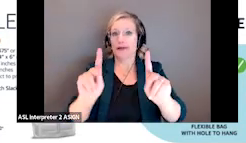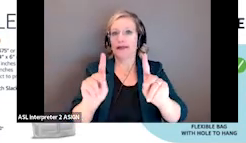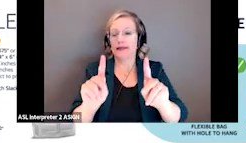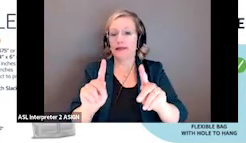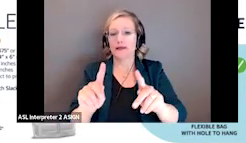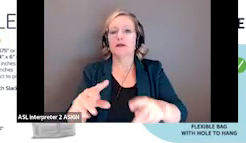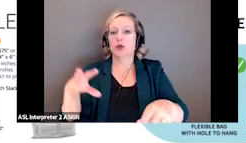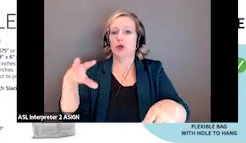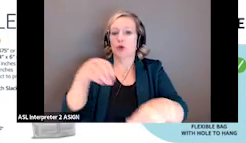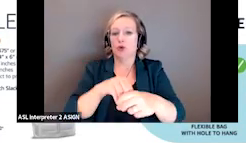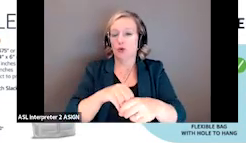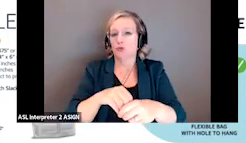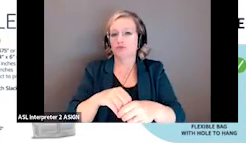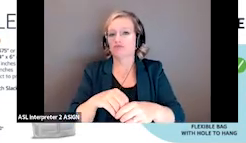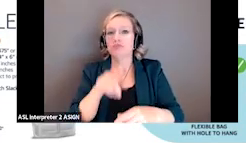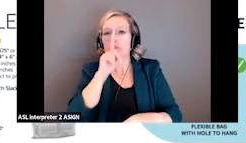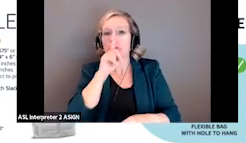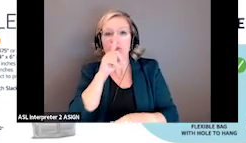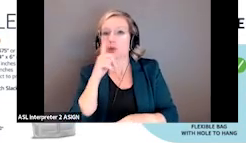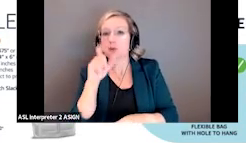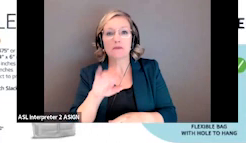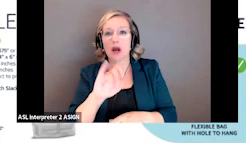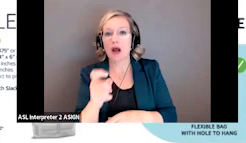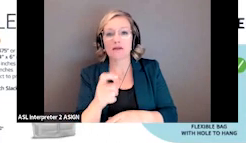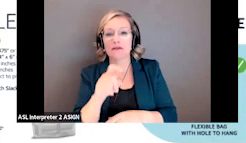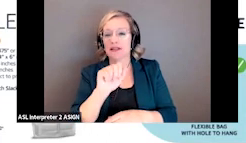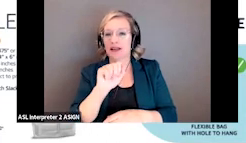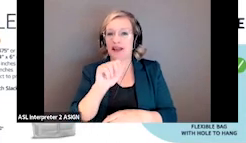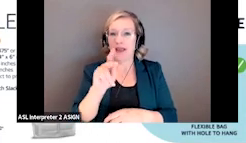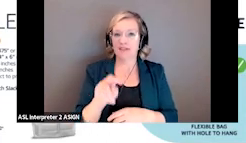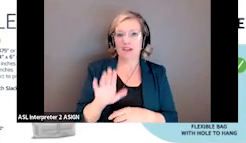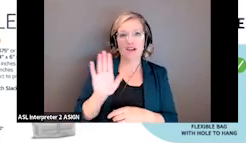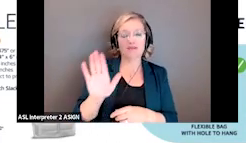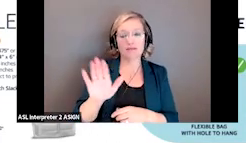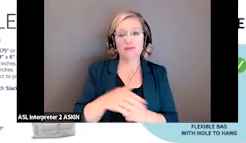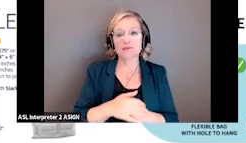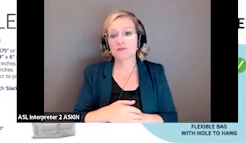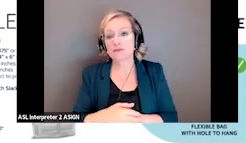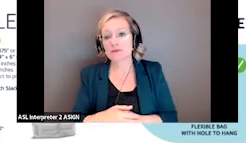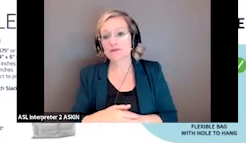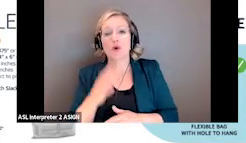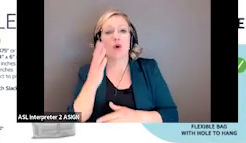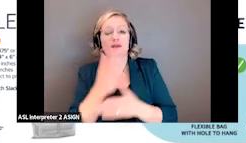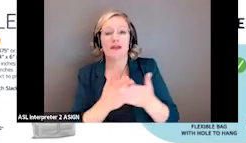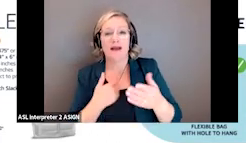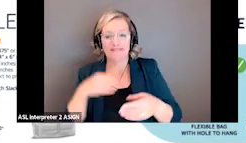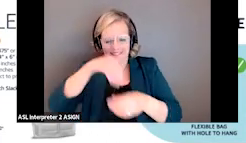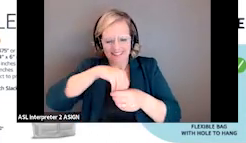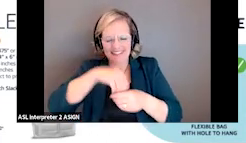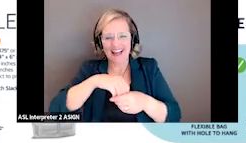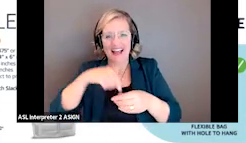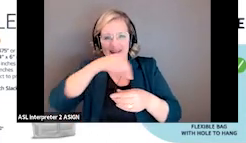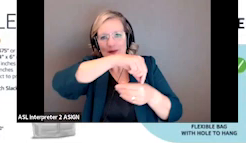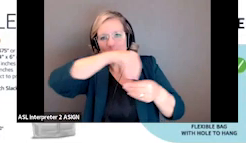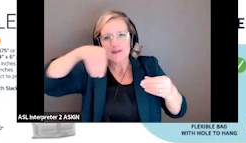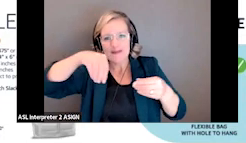that. And there are some certainly clients that I have that would be perfectly great with the enclosed zipper package for their